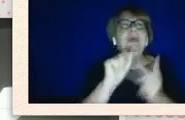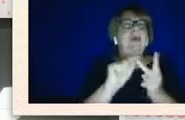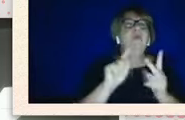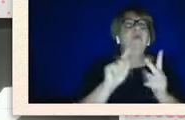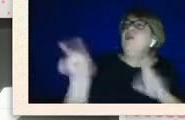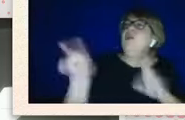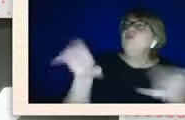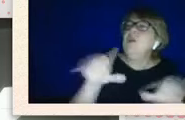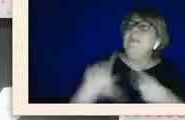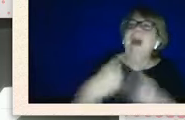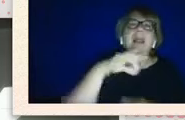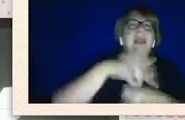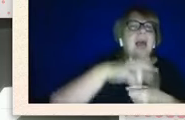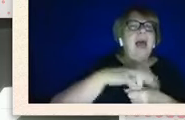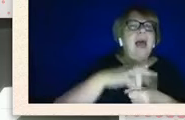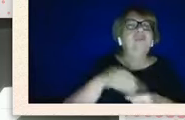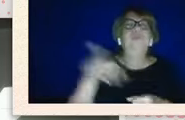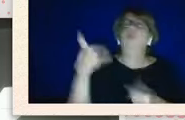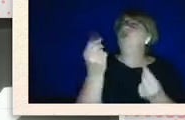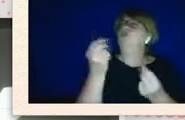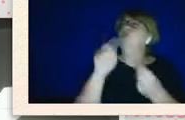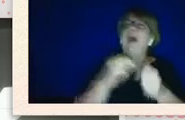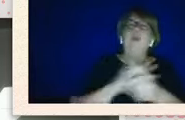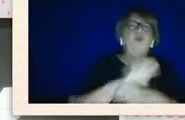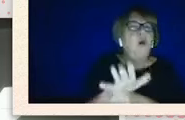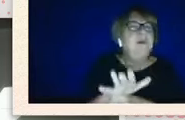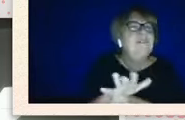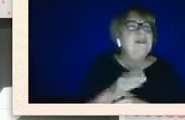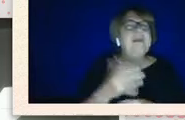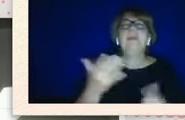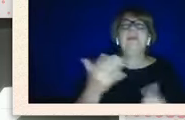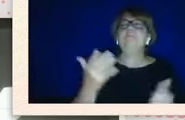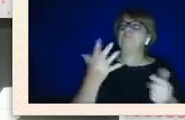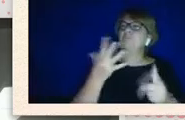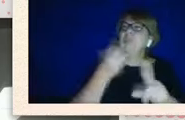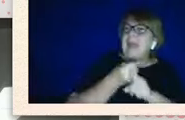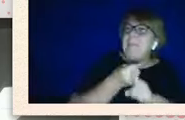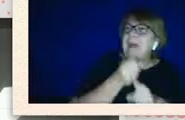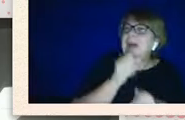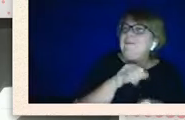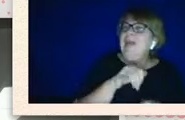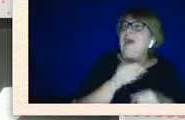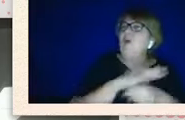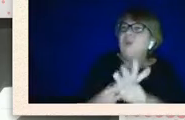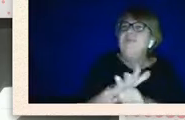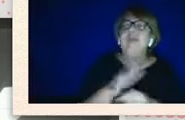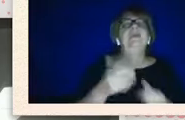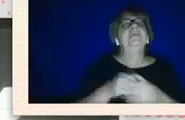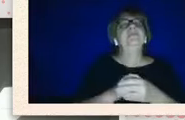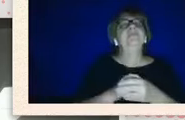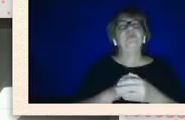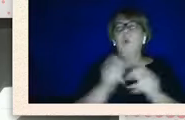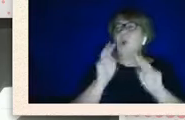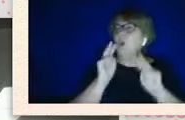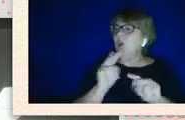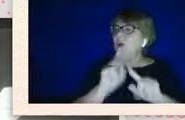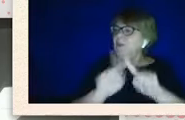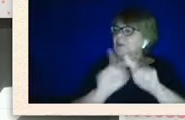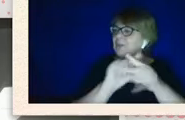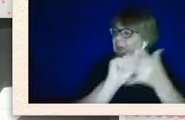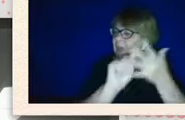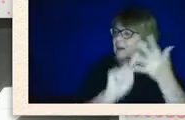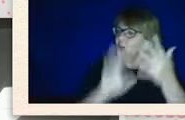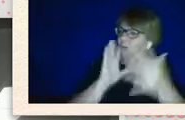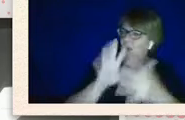about COVID-19, the impact of it, and look at all the factors that are going to impact this election this year.